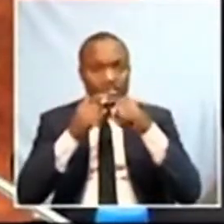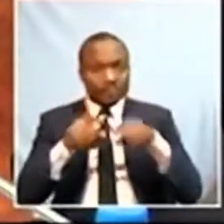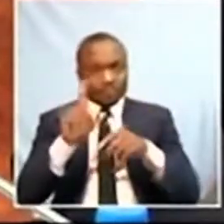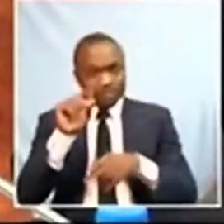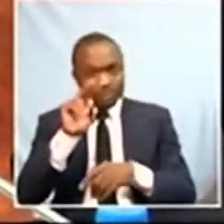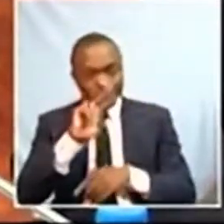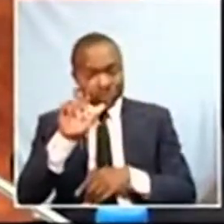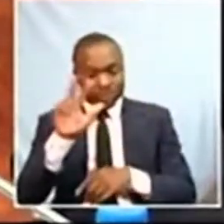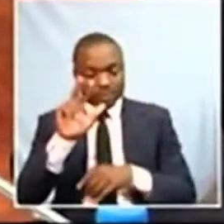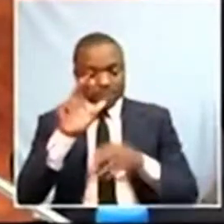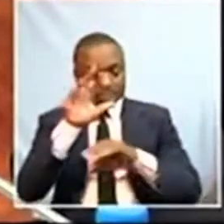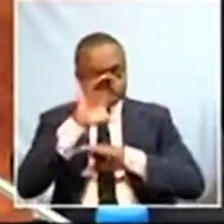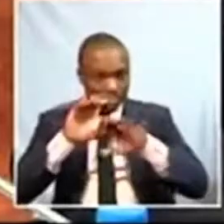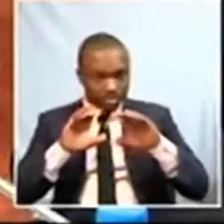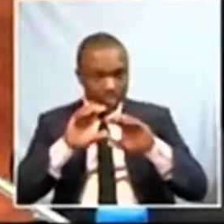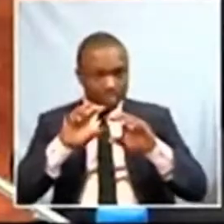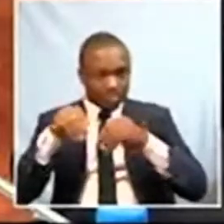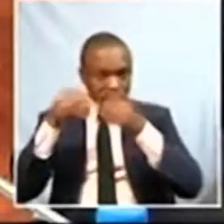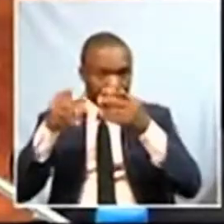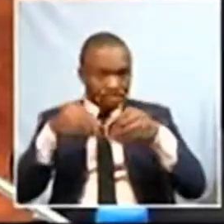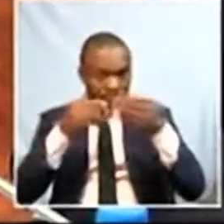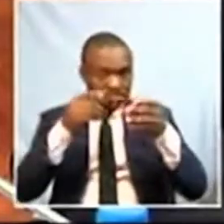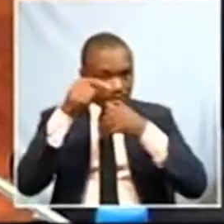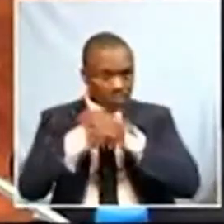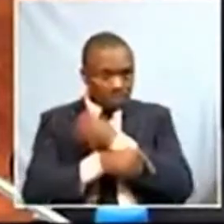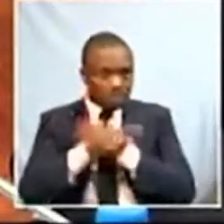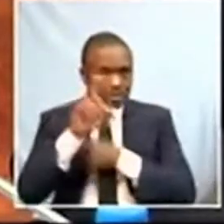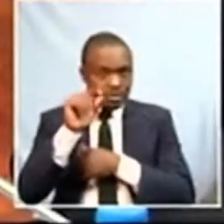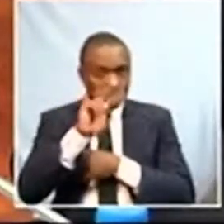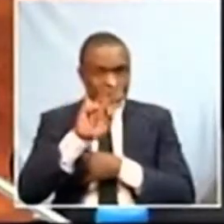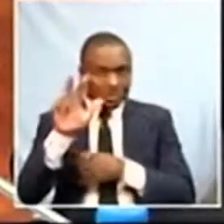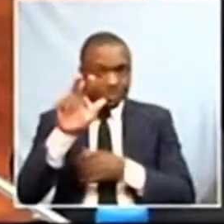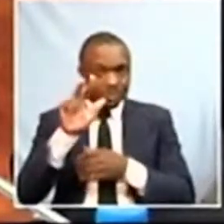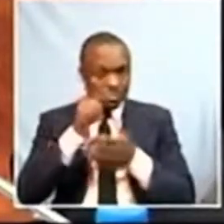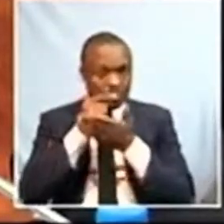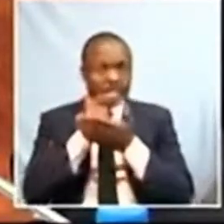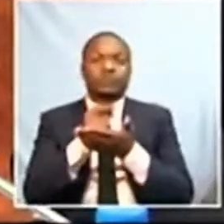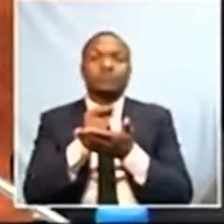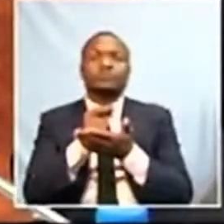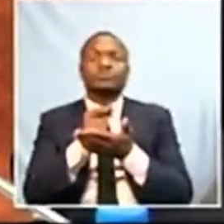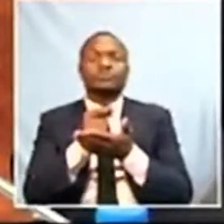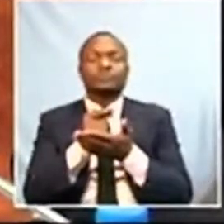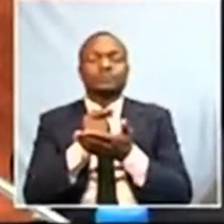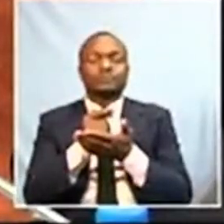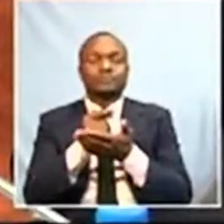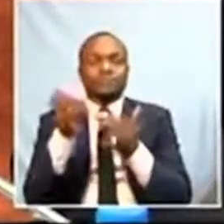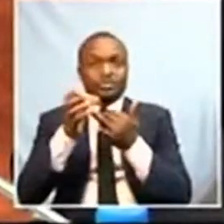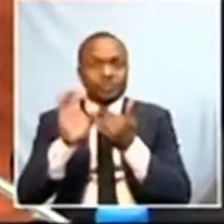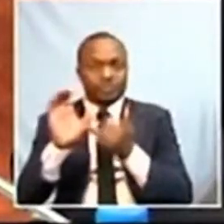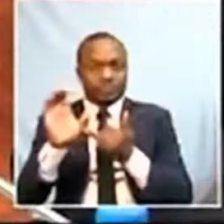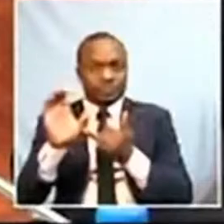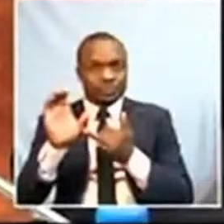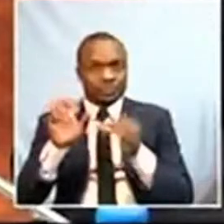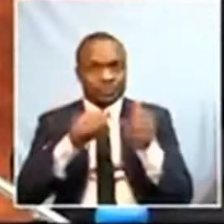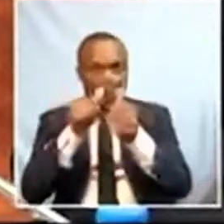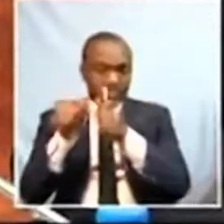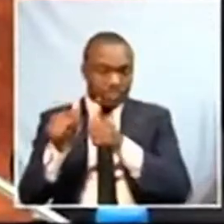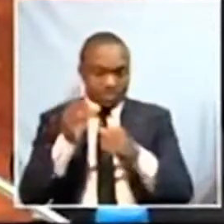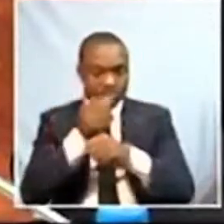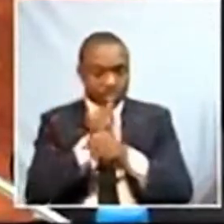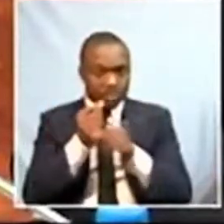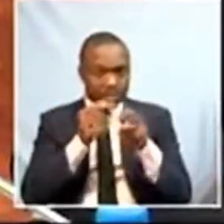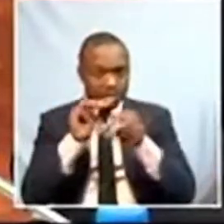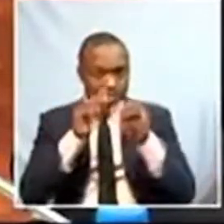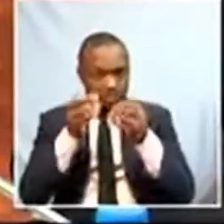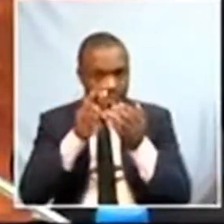2023, leading to expenditure exceeding the 2023 grant provision. Action taken. Management wishes to